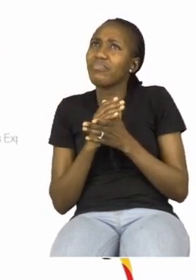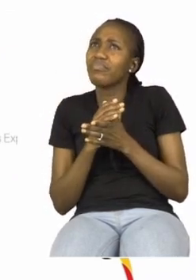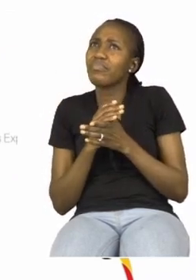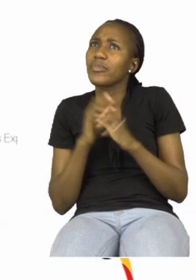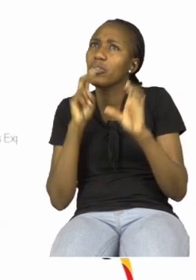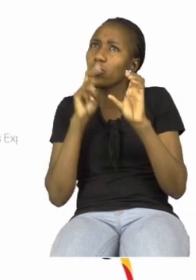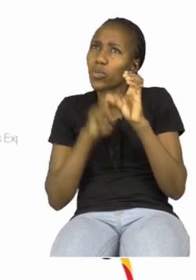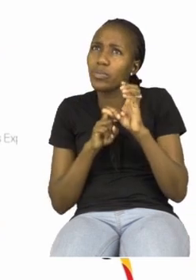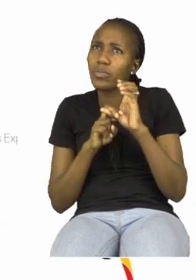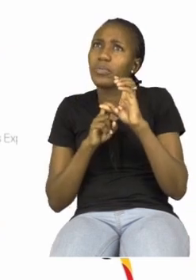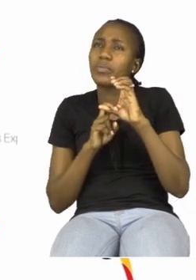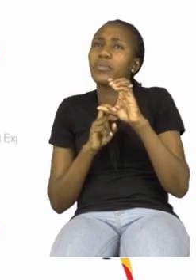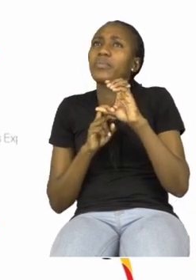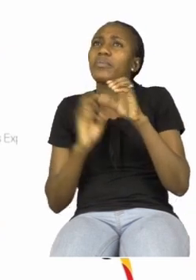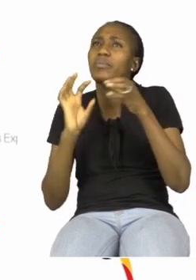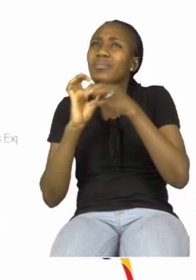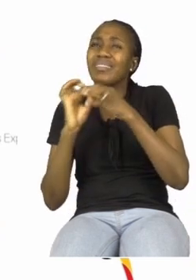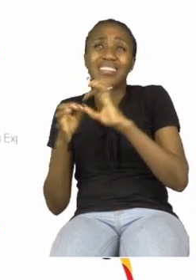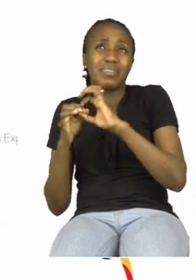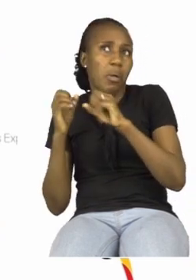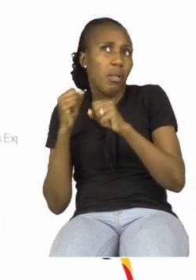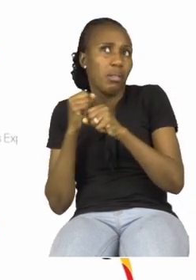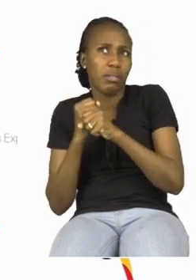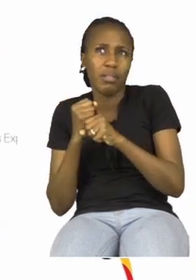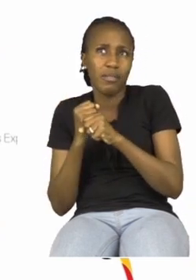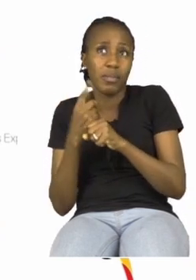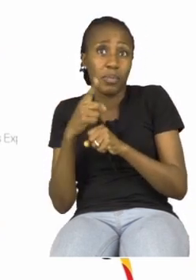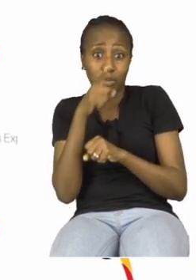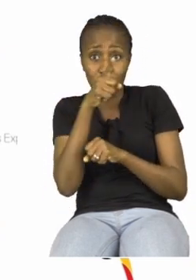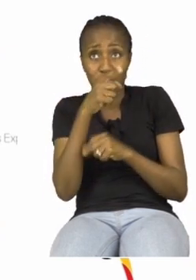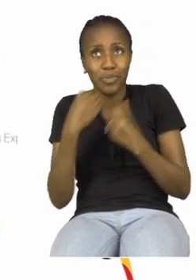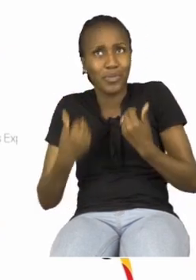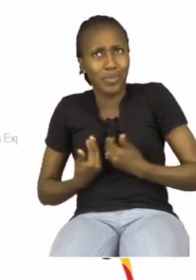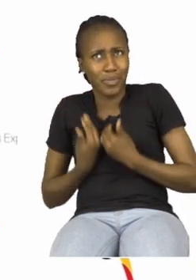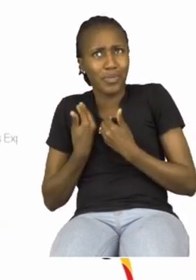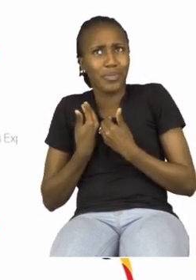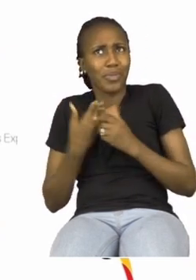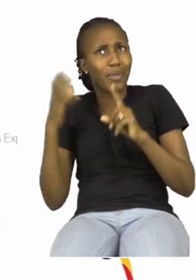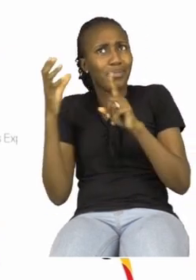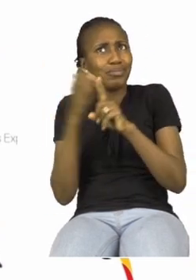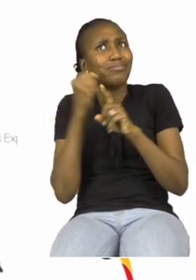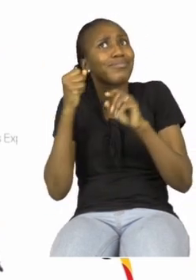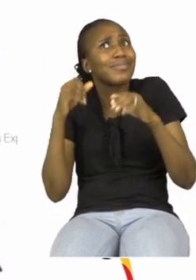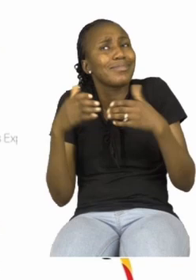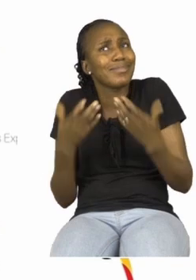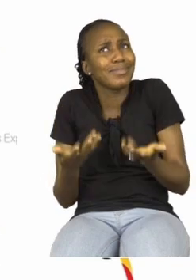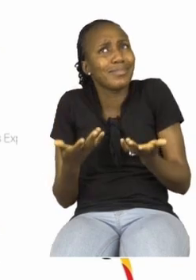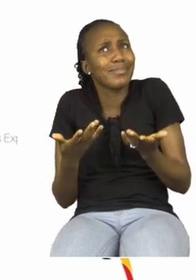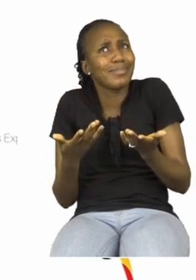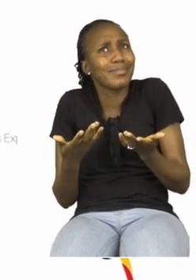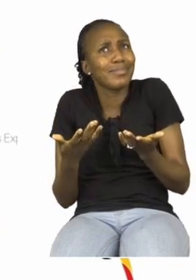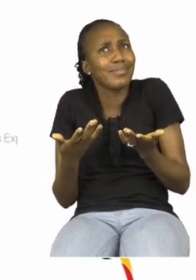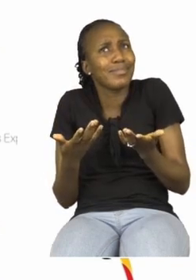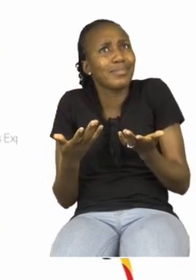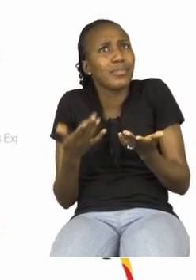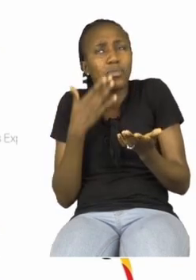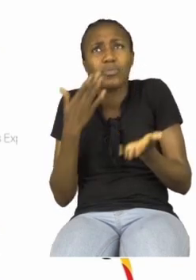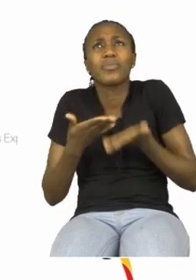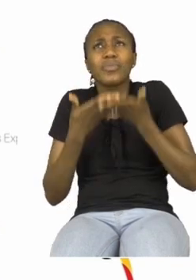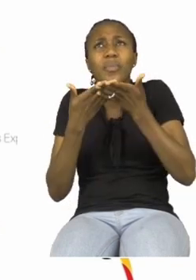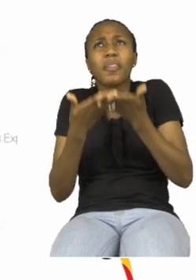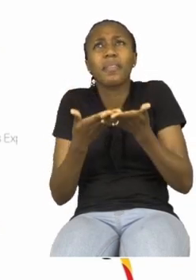young age. I mean, there's so many things that are going through their minds as well. How do you have maybe a therapist that helps you